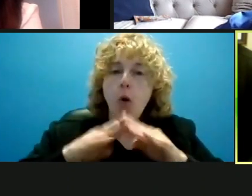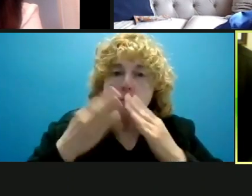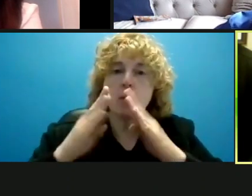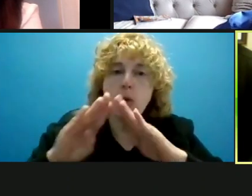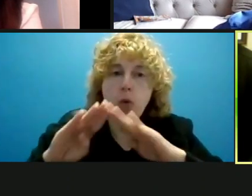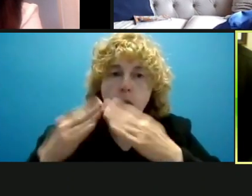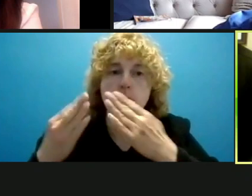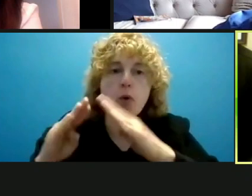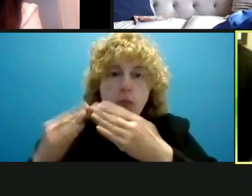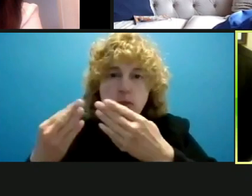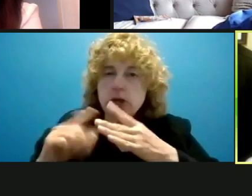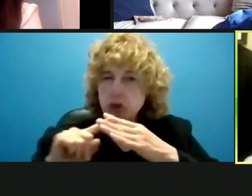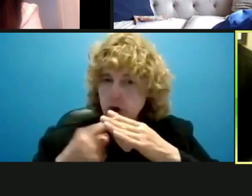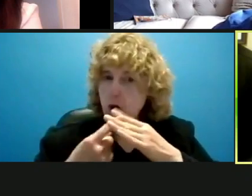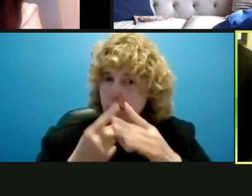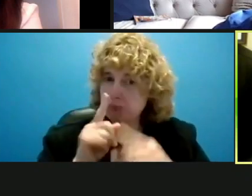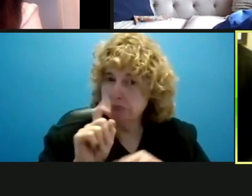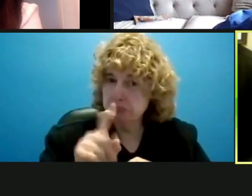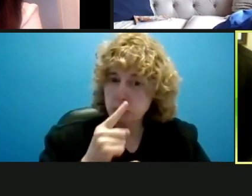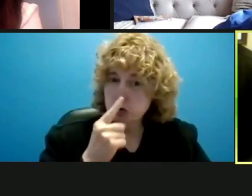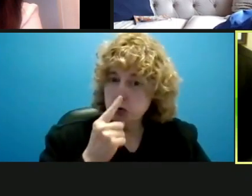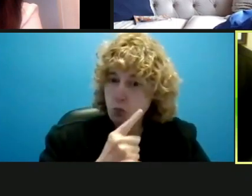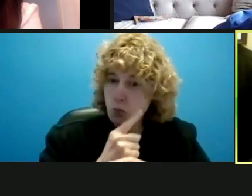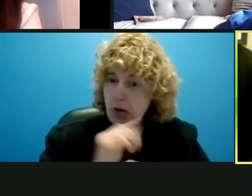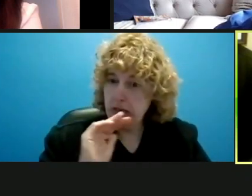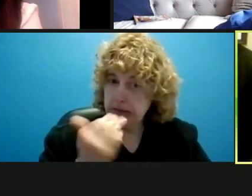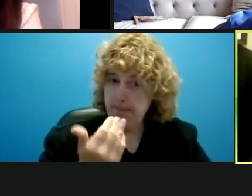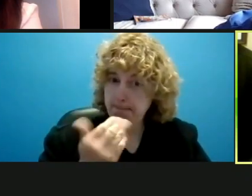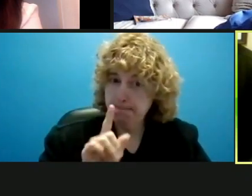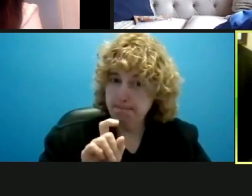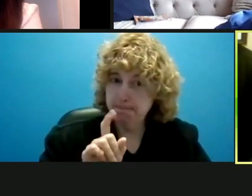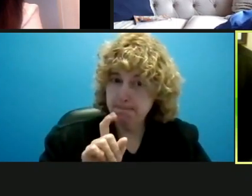Does this seem like the right plan to you all?